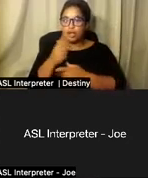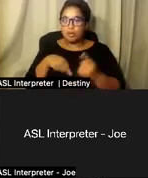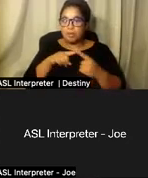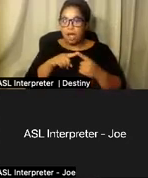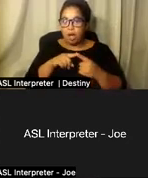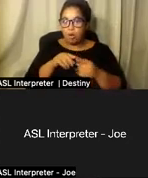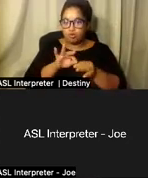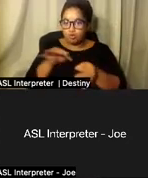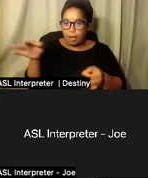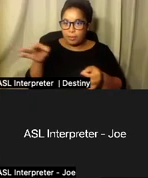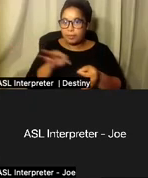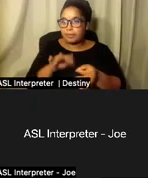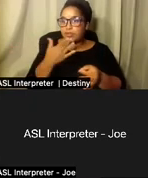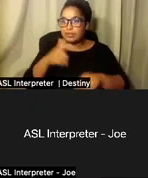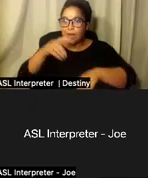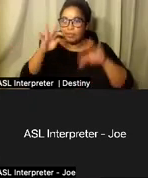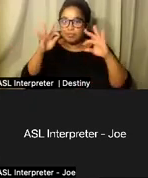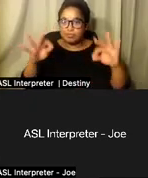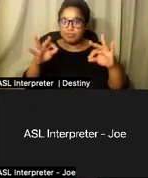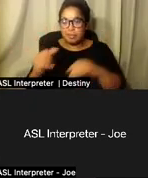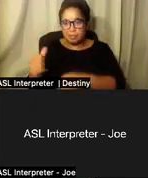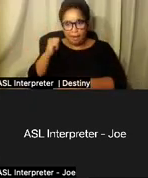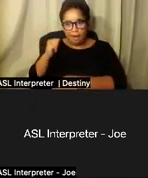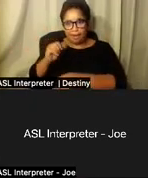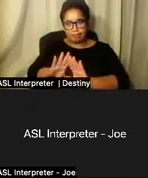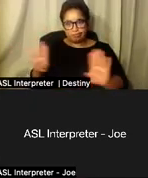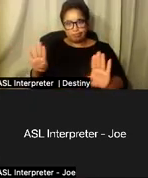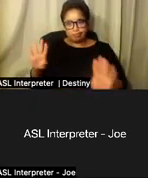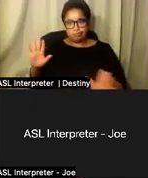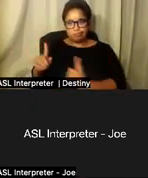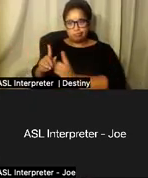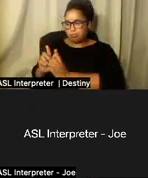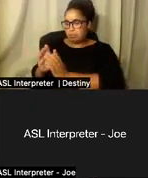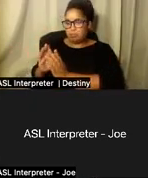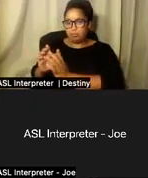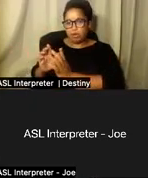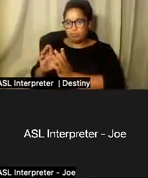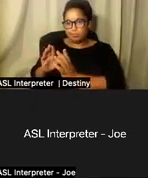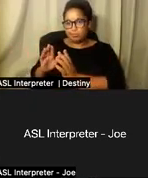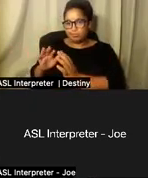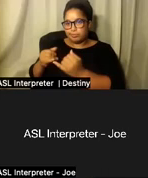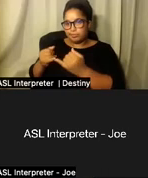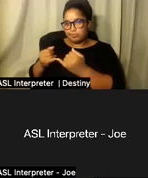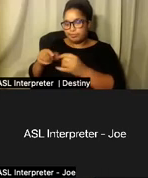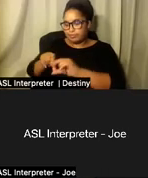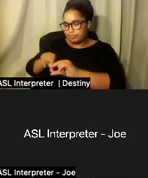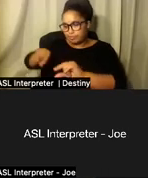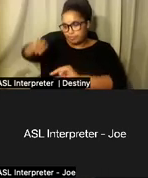strap. So good timing. Strapping the back, putting the strap on the back of the furniture, and that.